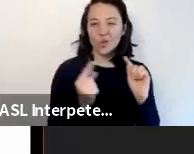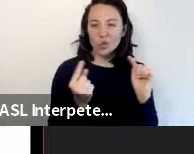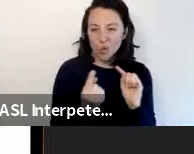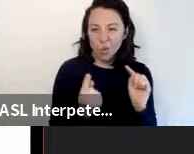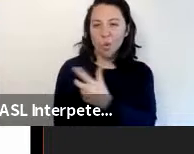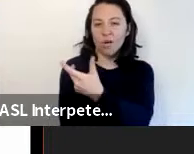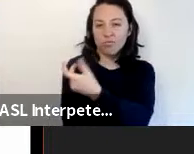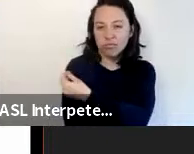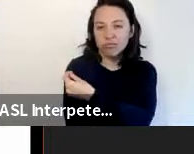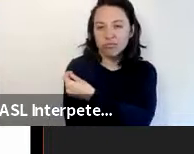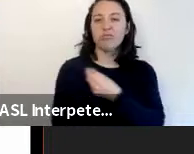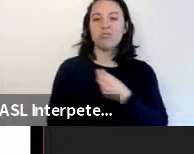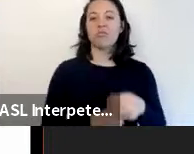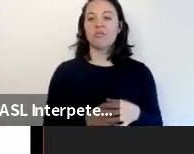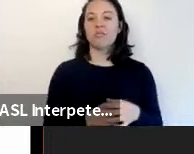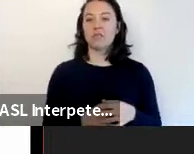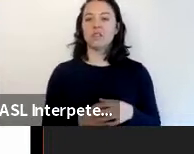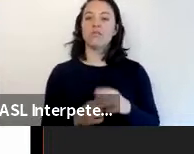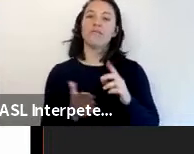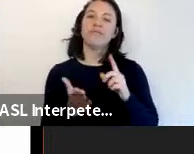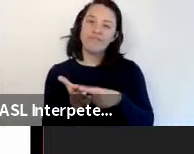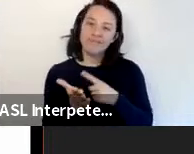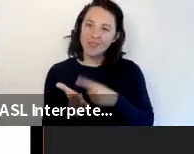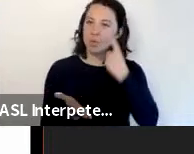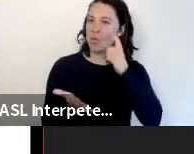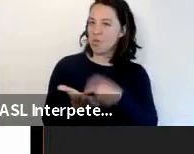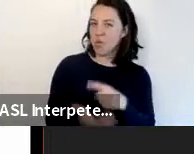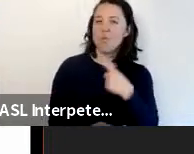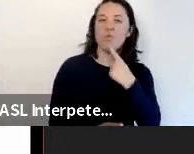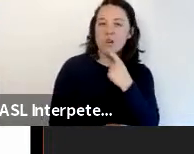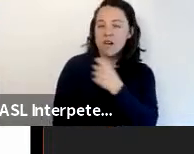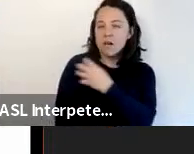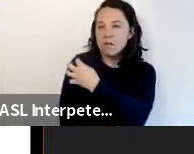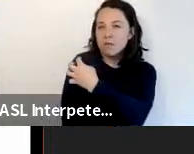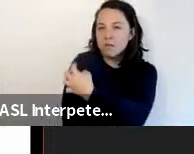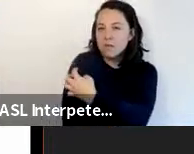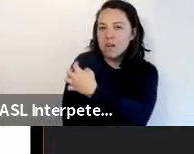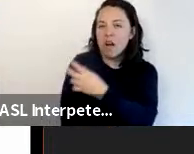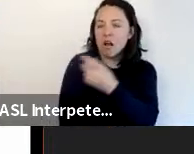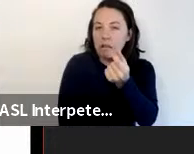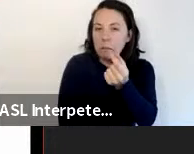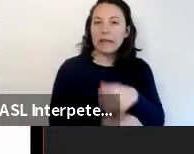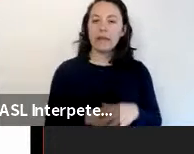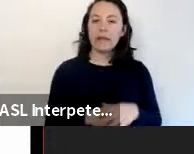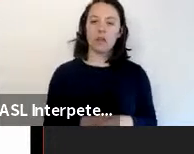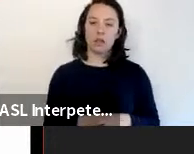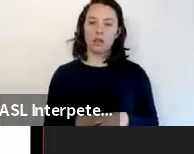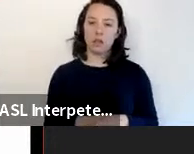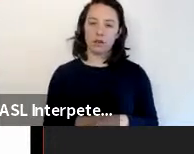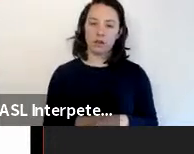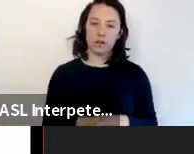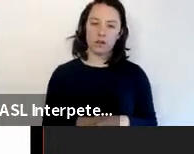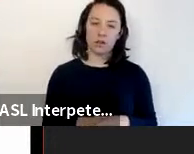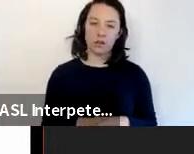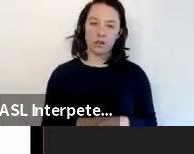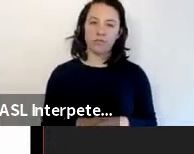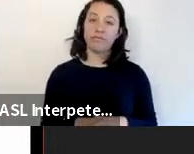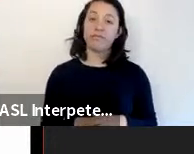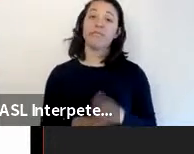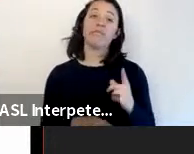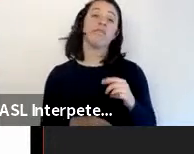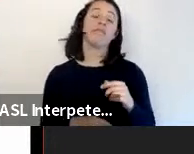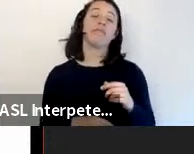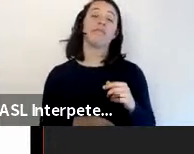injection, you may get a little bit of redness, and then systemic side effects